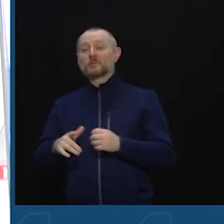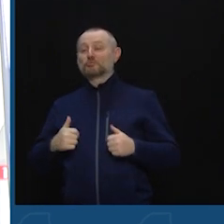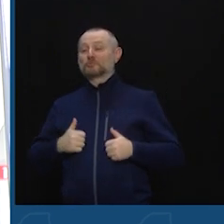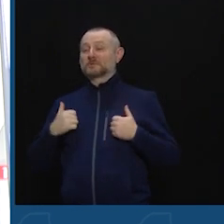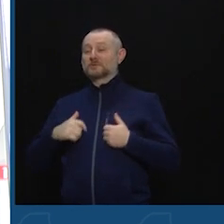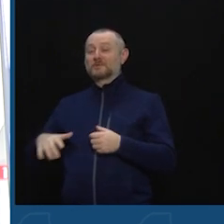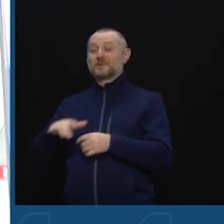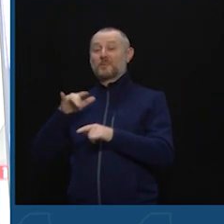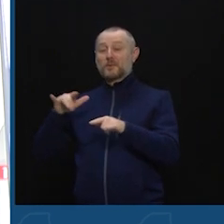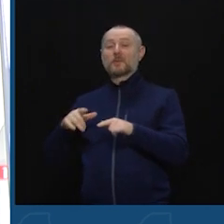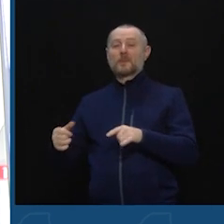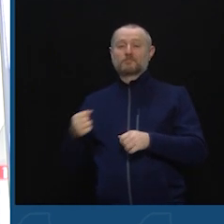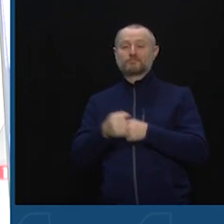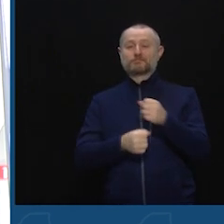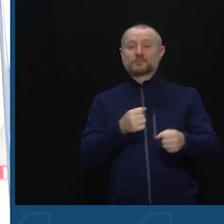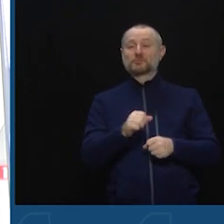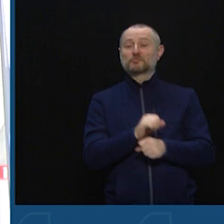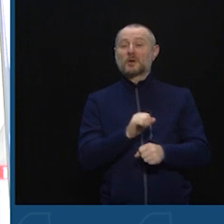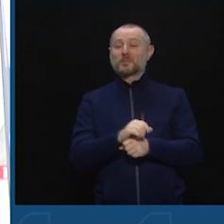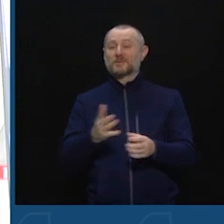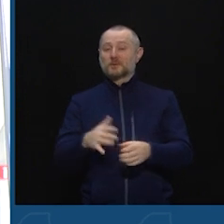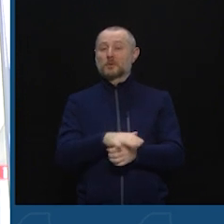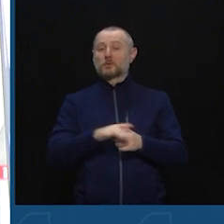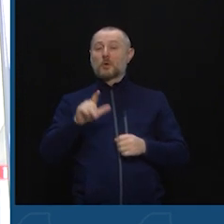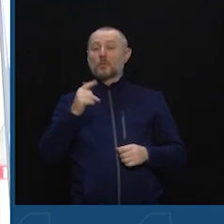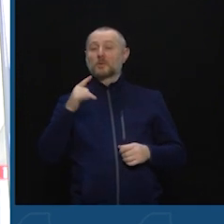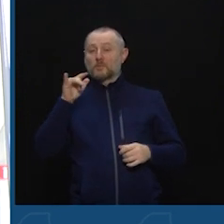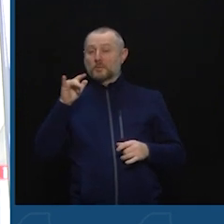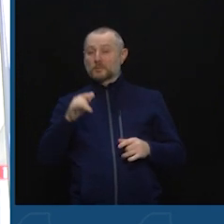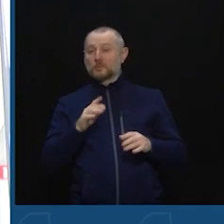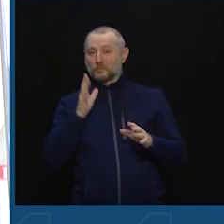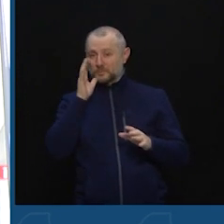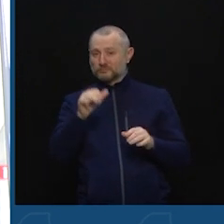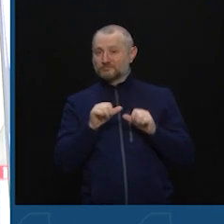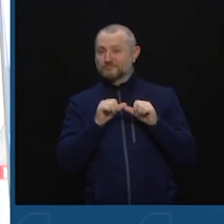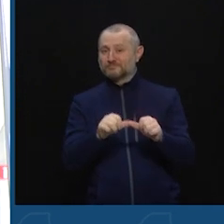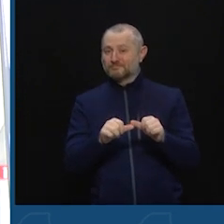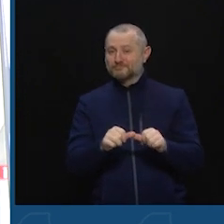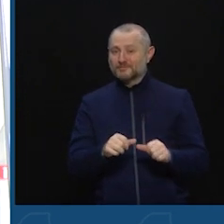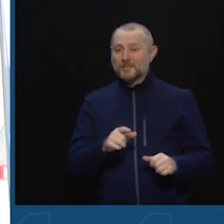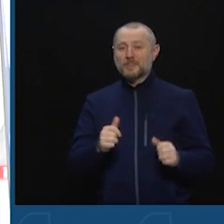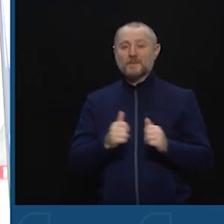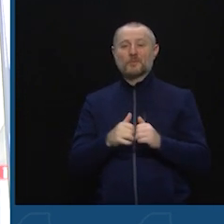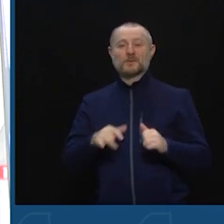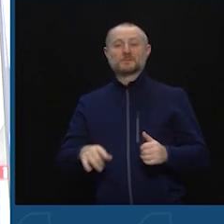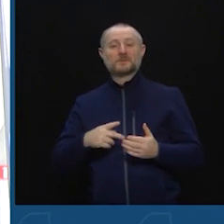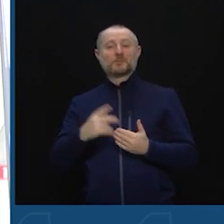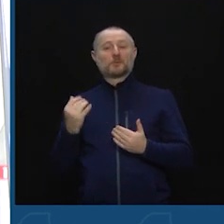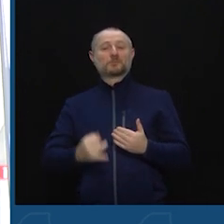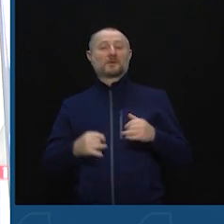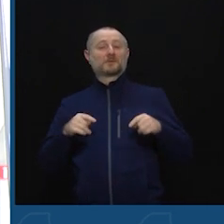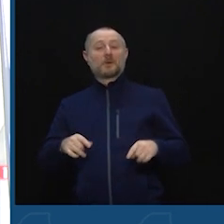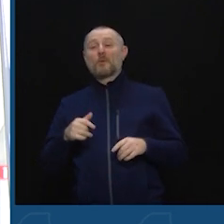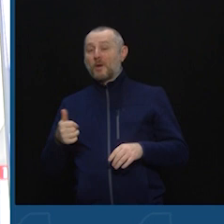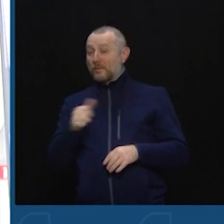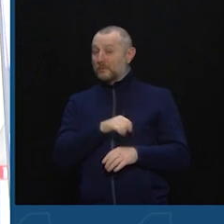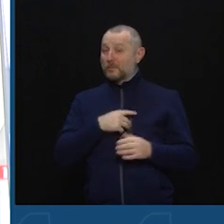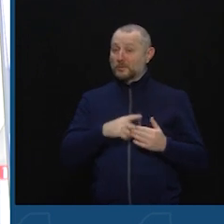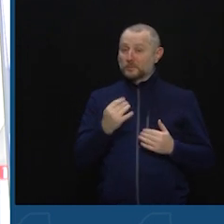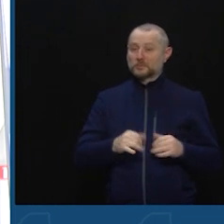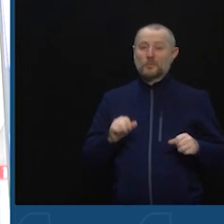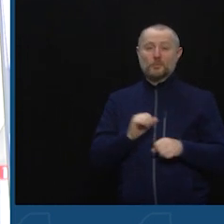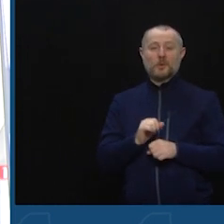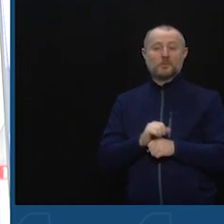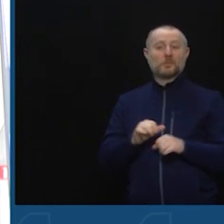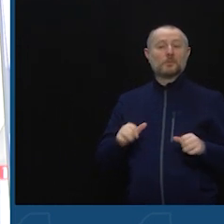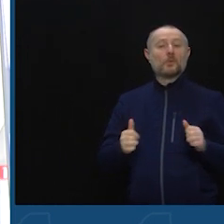in jobs at LaGuardia, and we will continue working as we proceed with this project and our other projects to work with